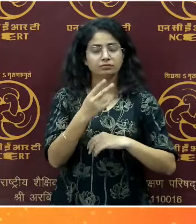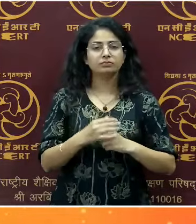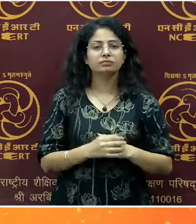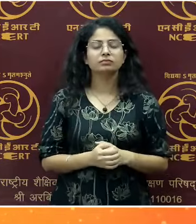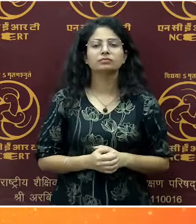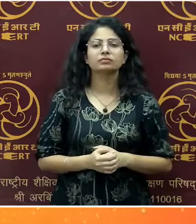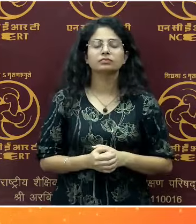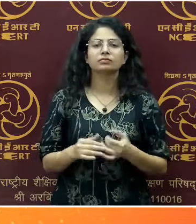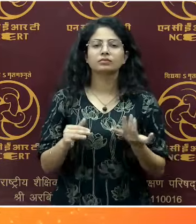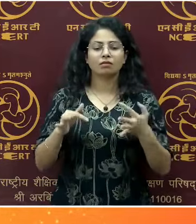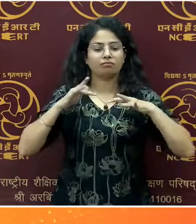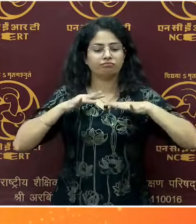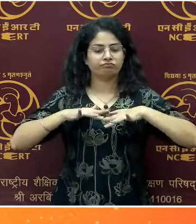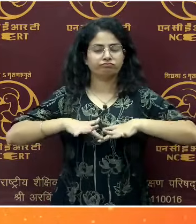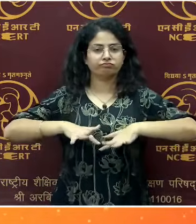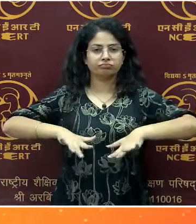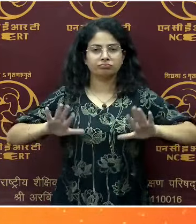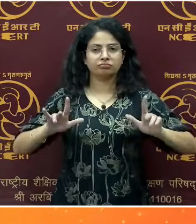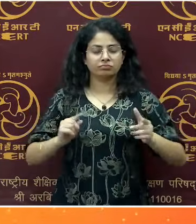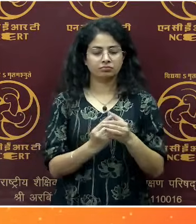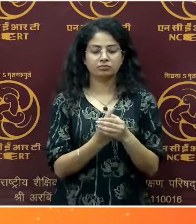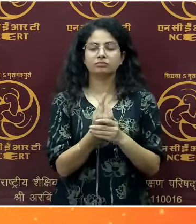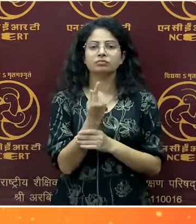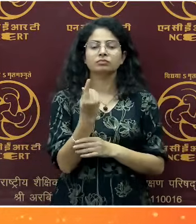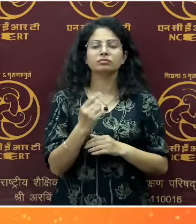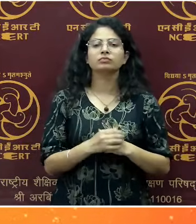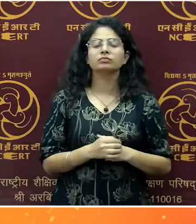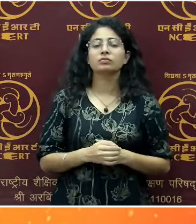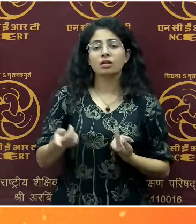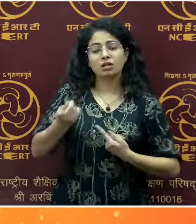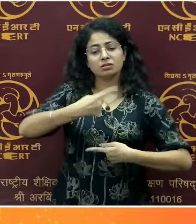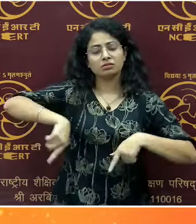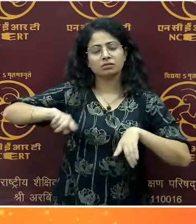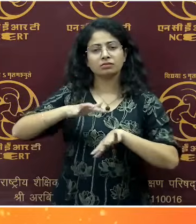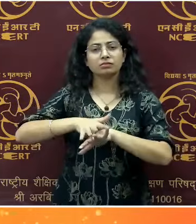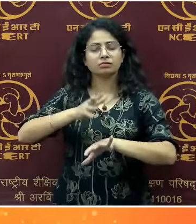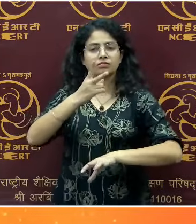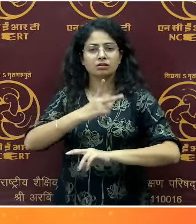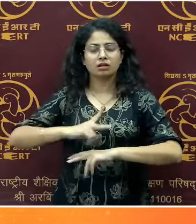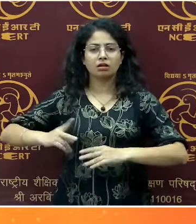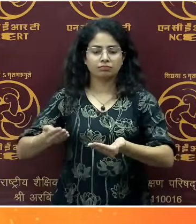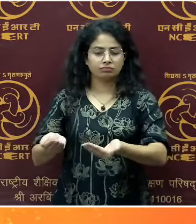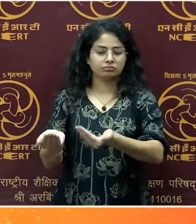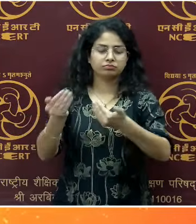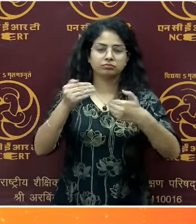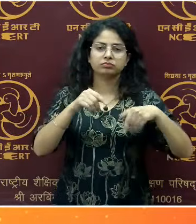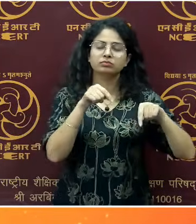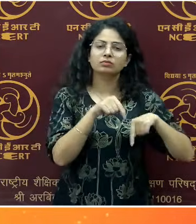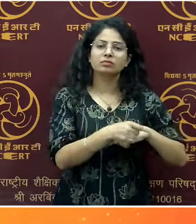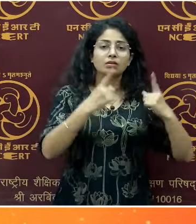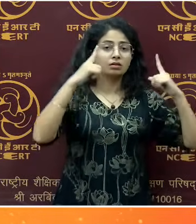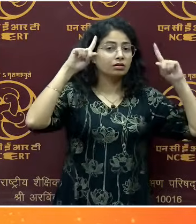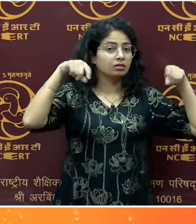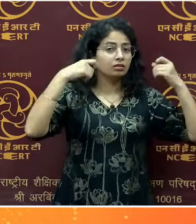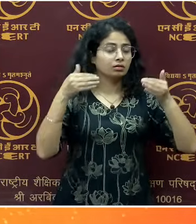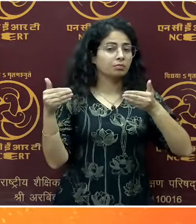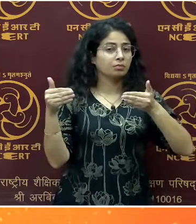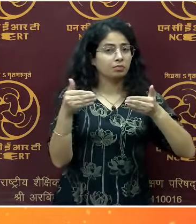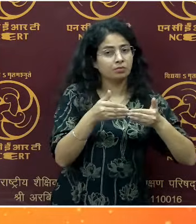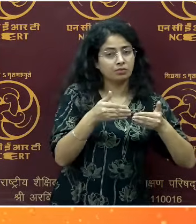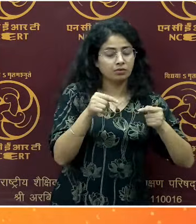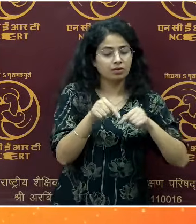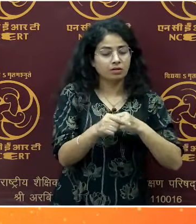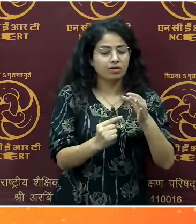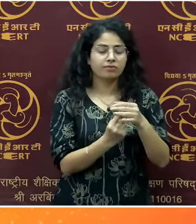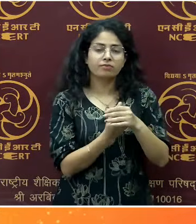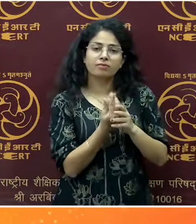soon spread about the tender green grass. Soon all the animals who came to visit the stag feasted on the tender